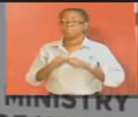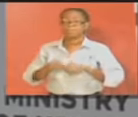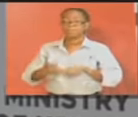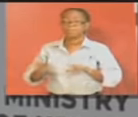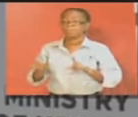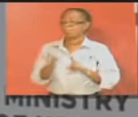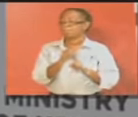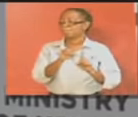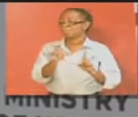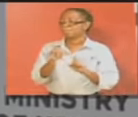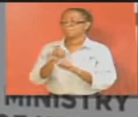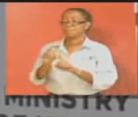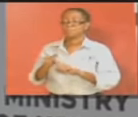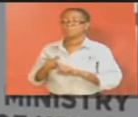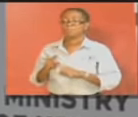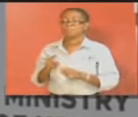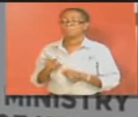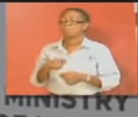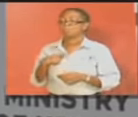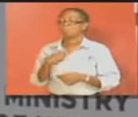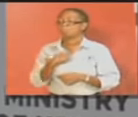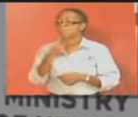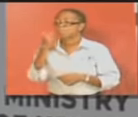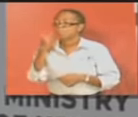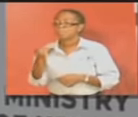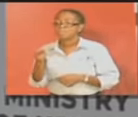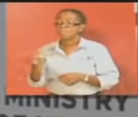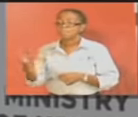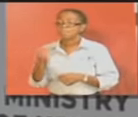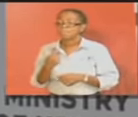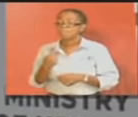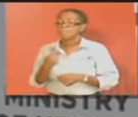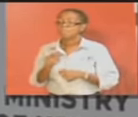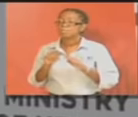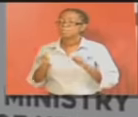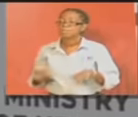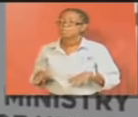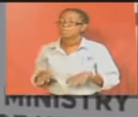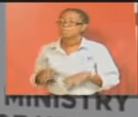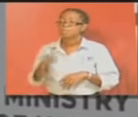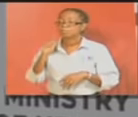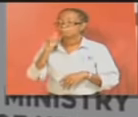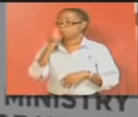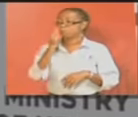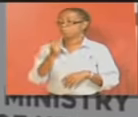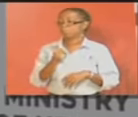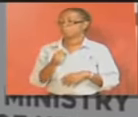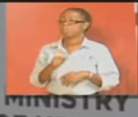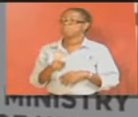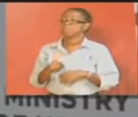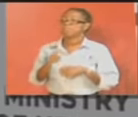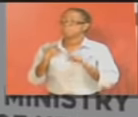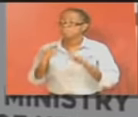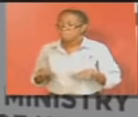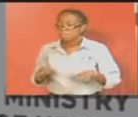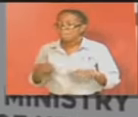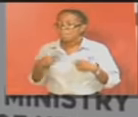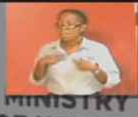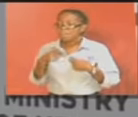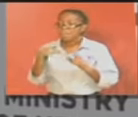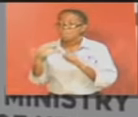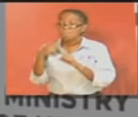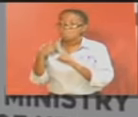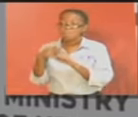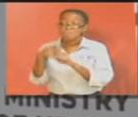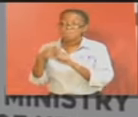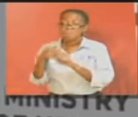contact. This is why we continue to advocate for the adherence to all of the public health guidelines. So nothing has changed really with respect